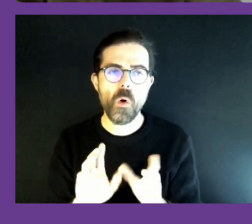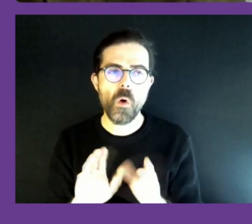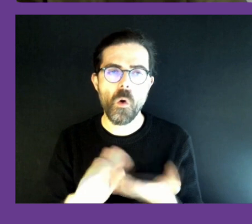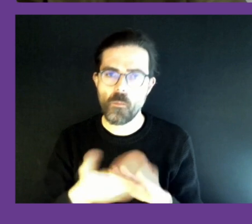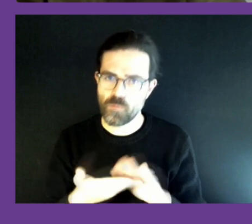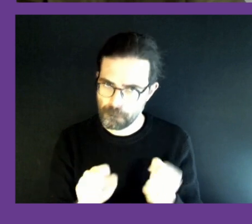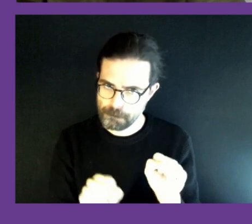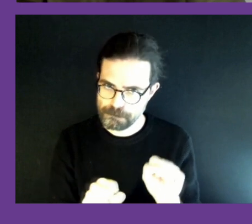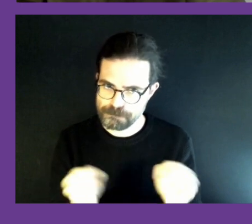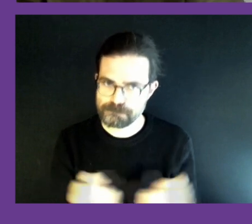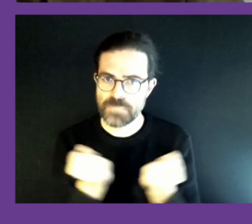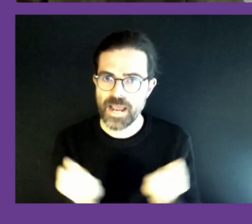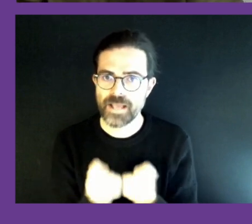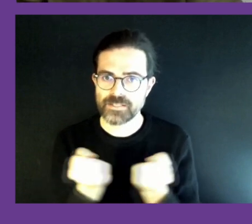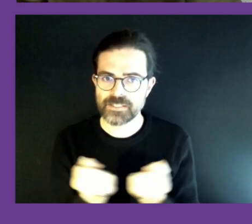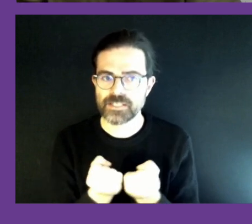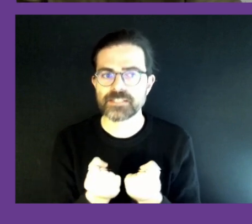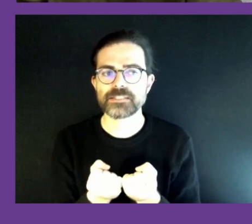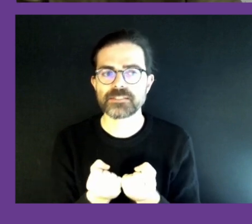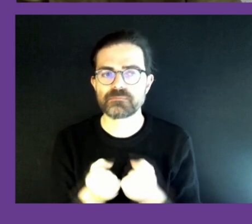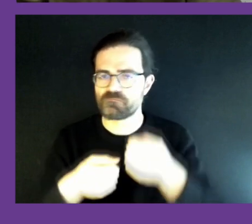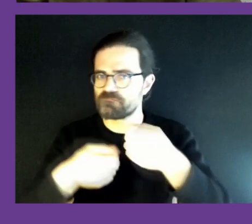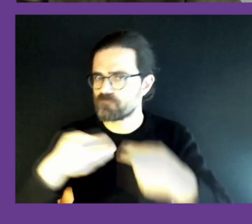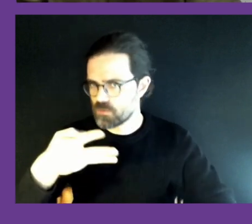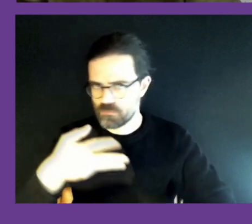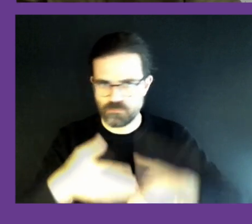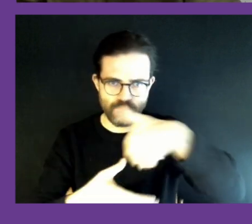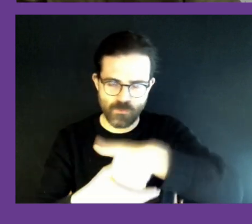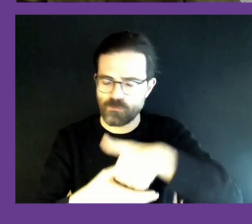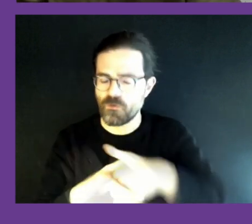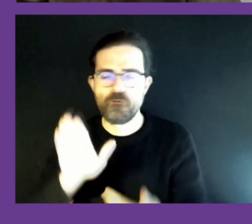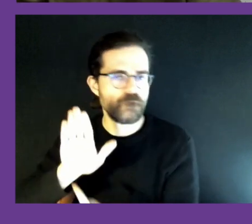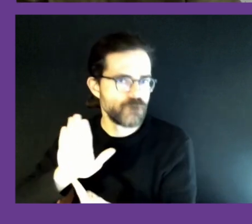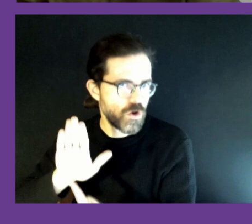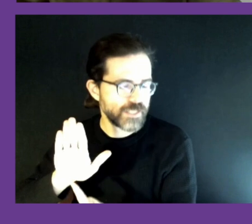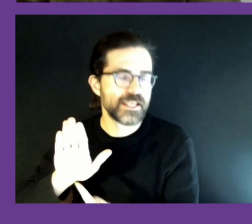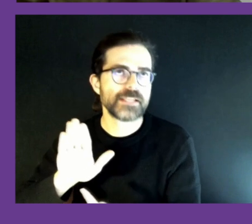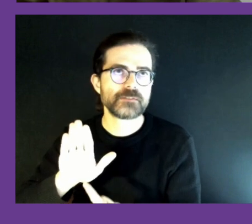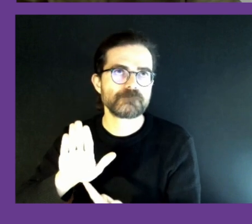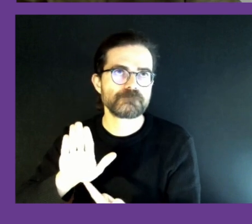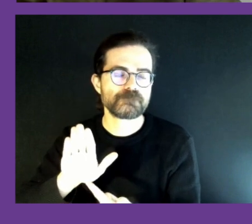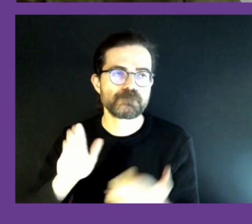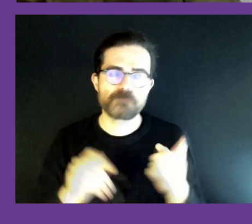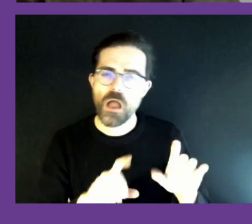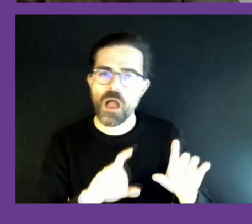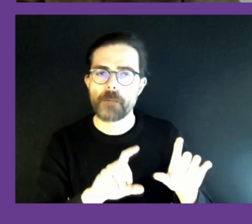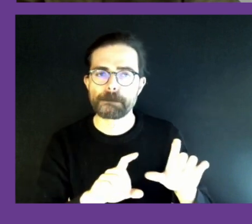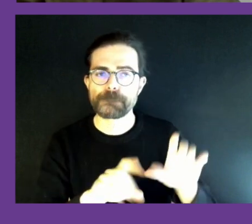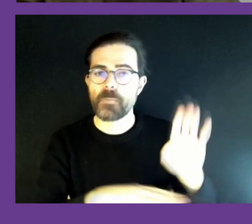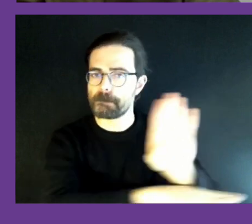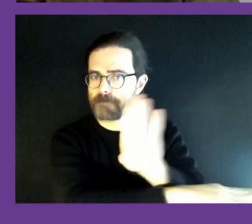types of stakeholders. It can include, for instance, companies, service users and